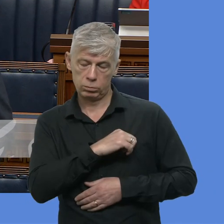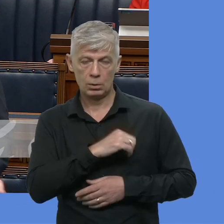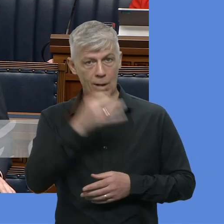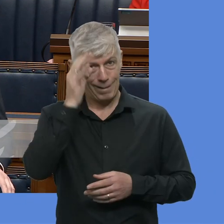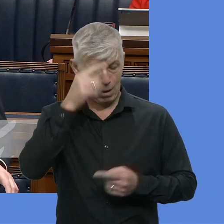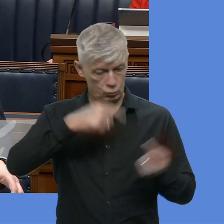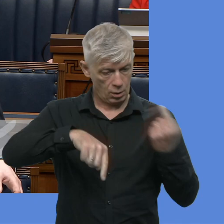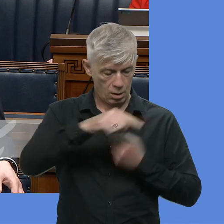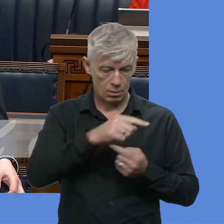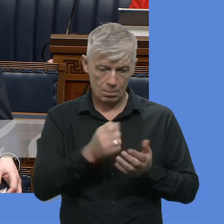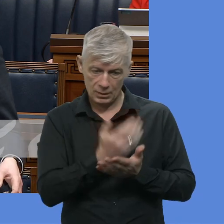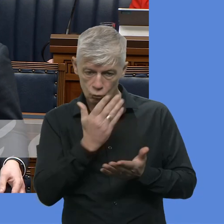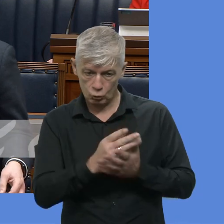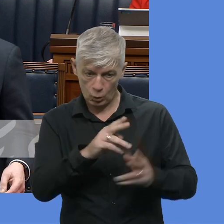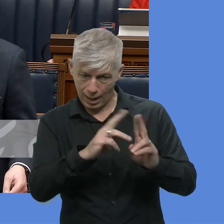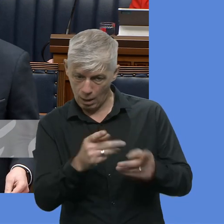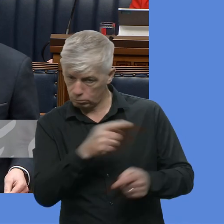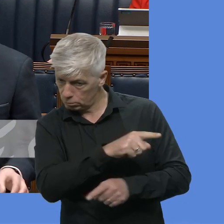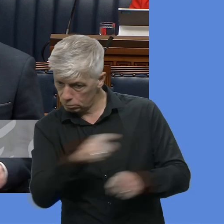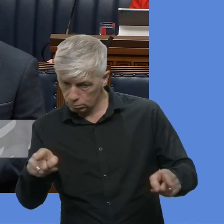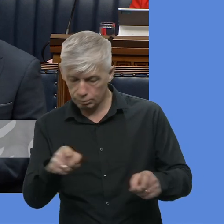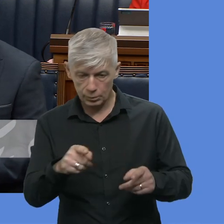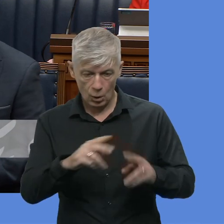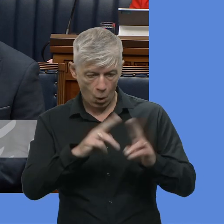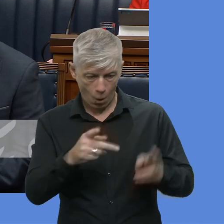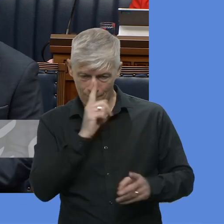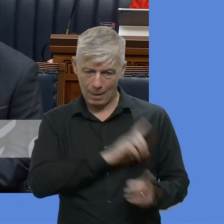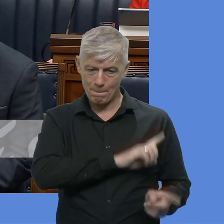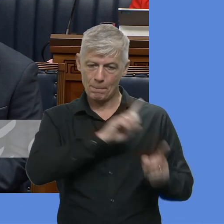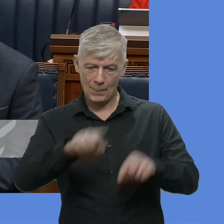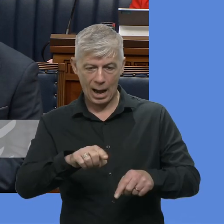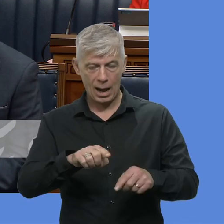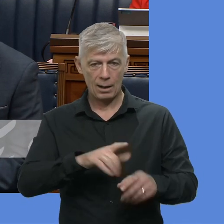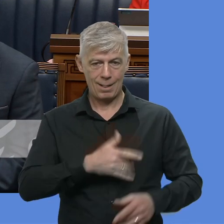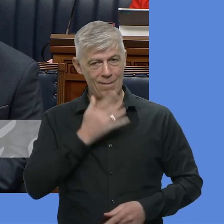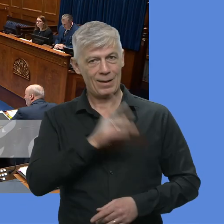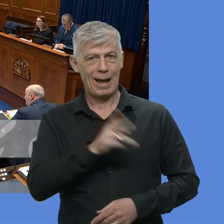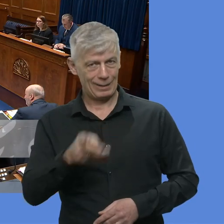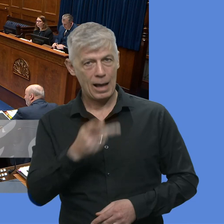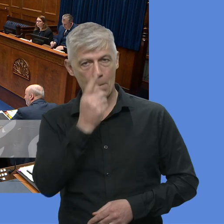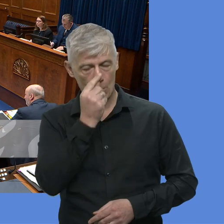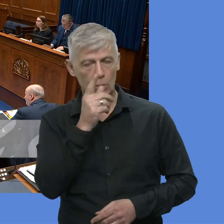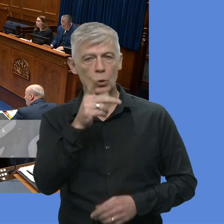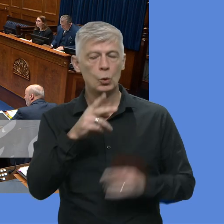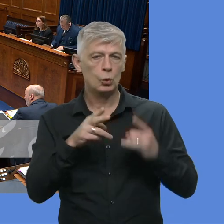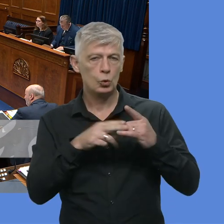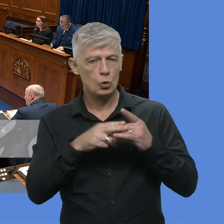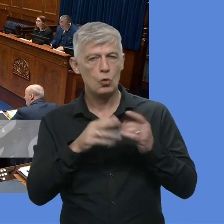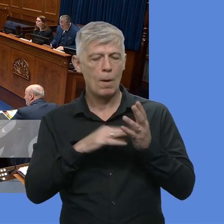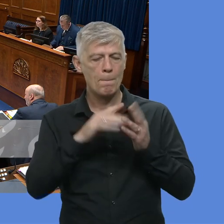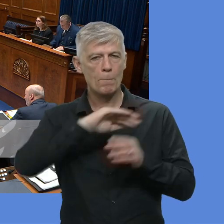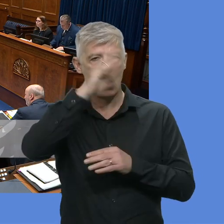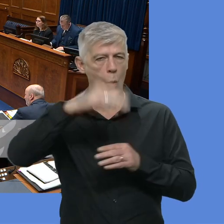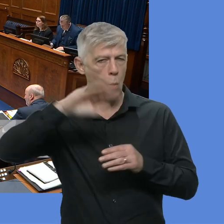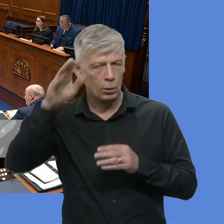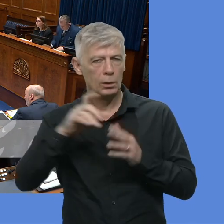provide eligible householders with assistance to make their homes habitable as quickly as possible. In Newry, Mourne and Down District Council